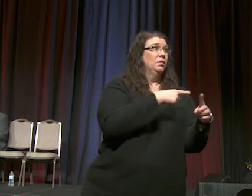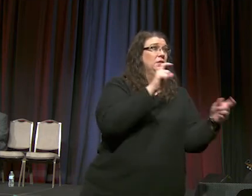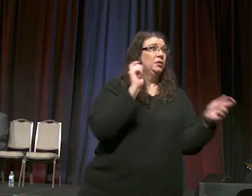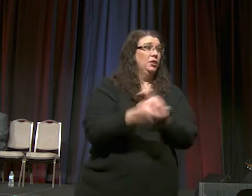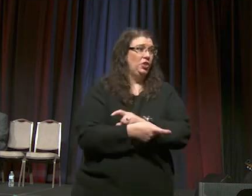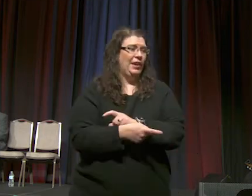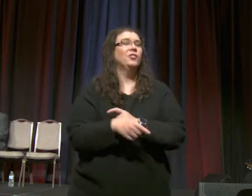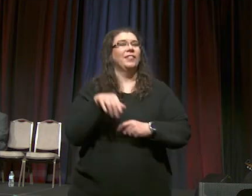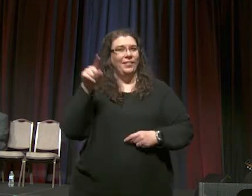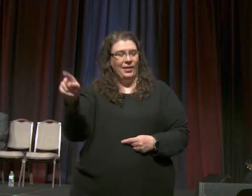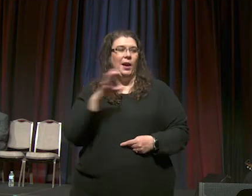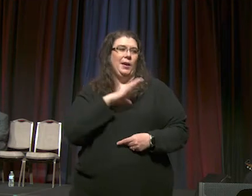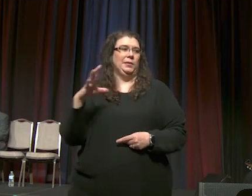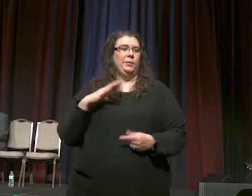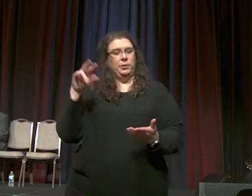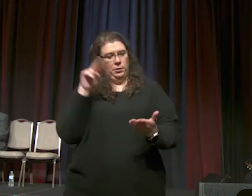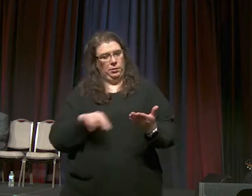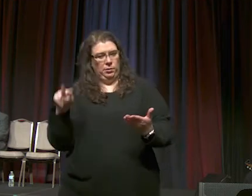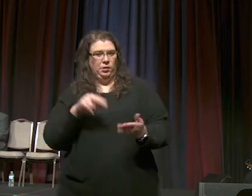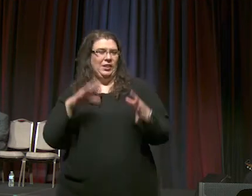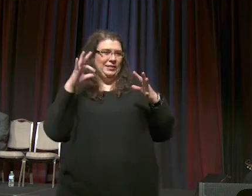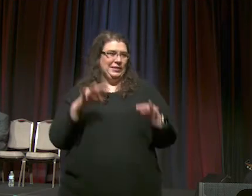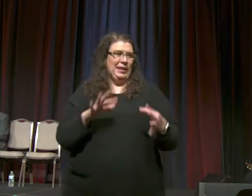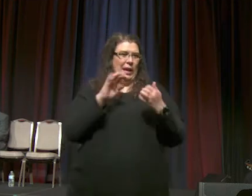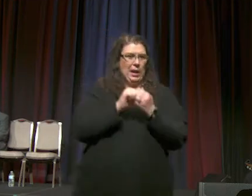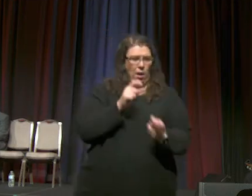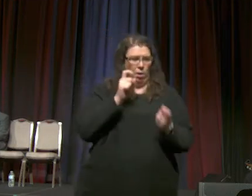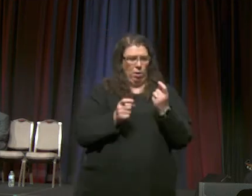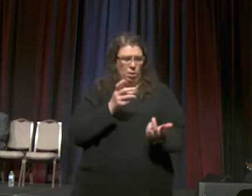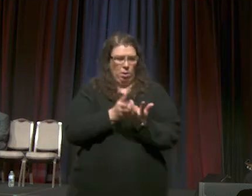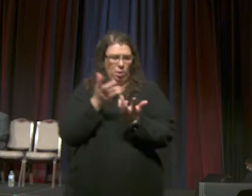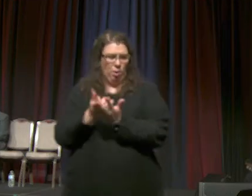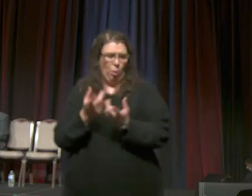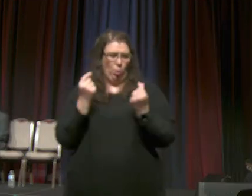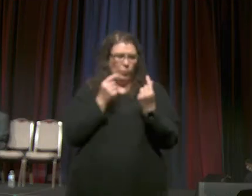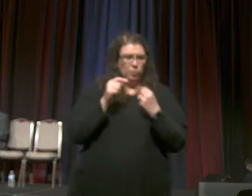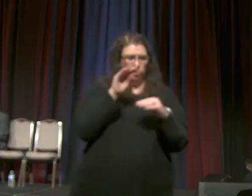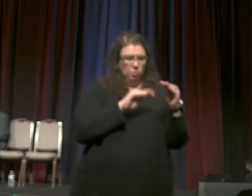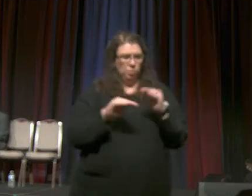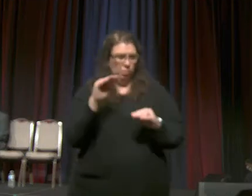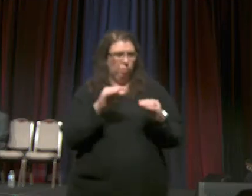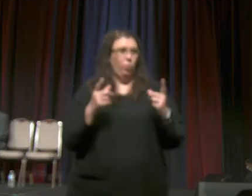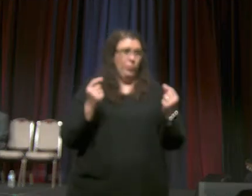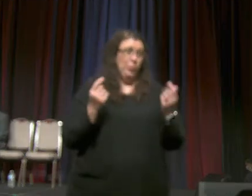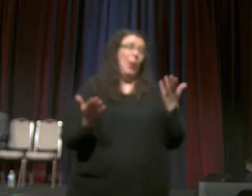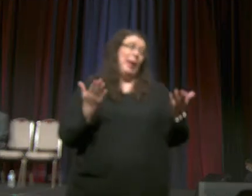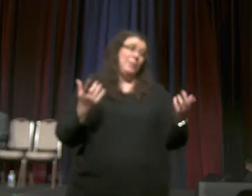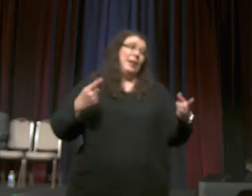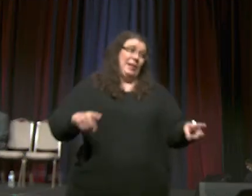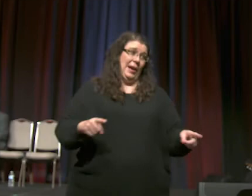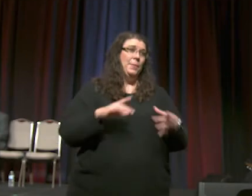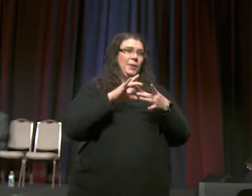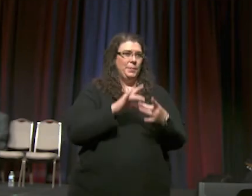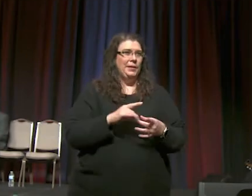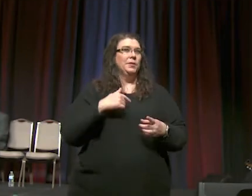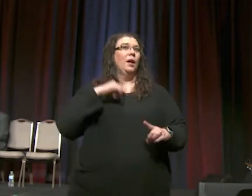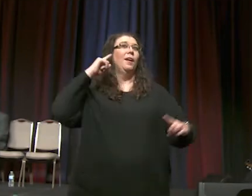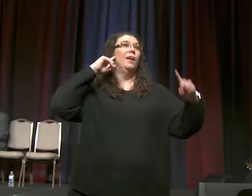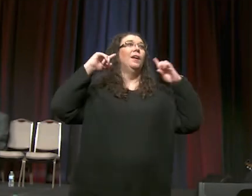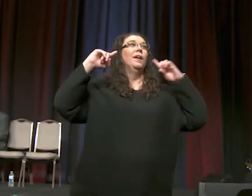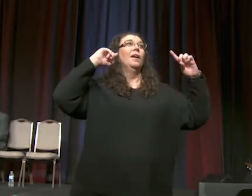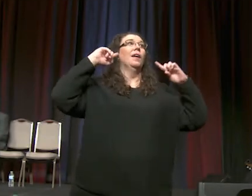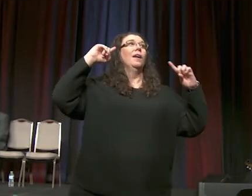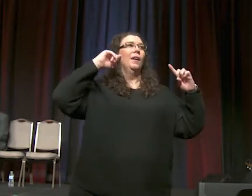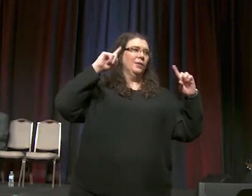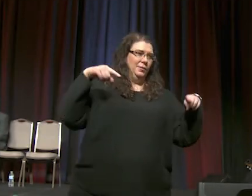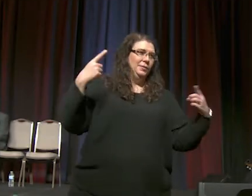and Calendar would decide how that would be accommodated. And that might happen based on a few things we've heard.